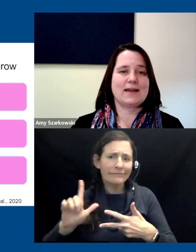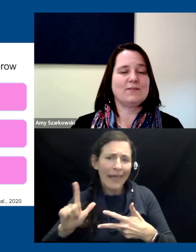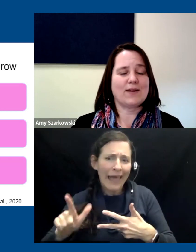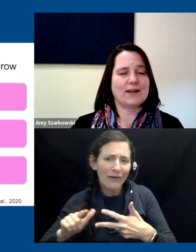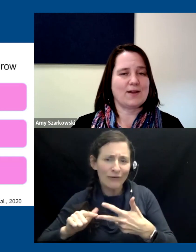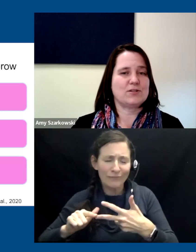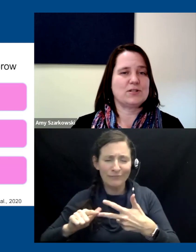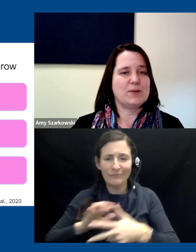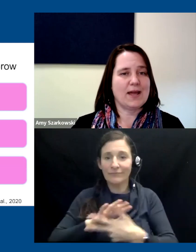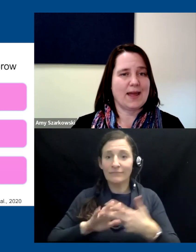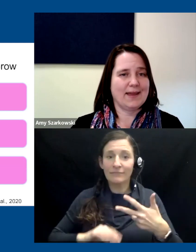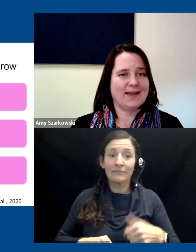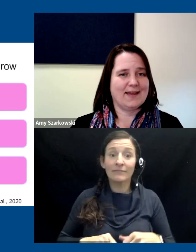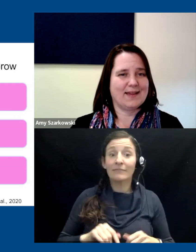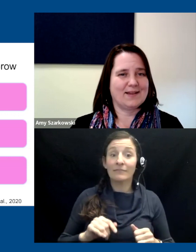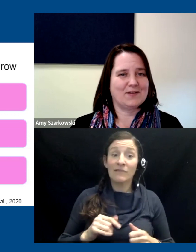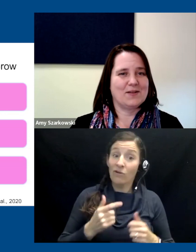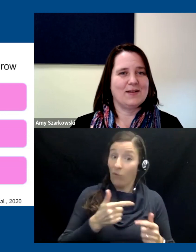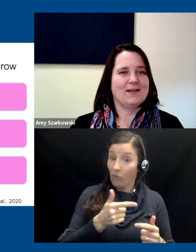things like inviting others to play.